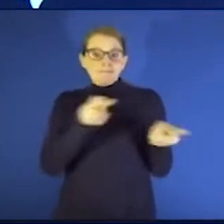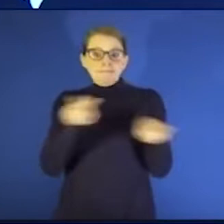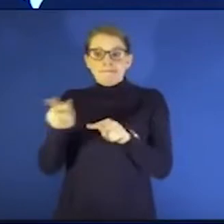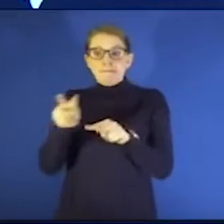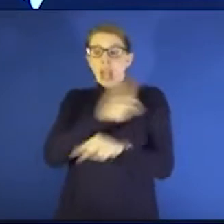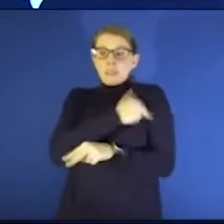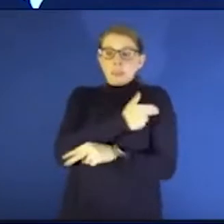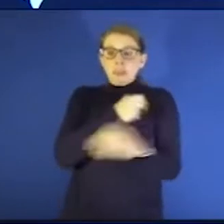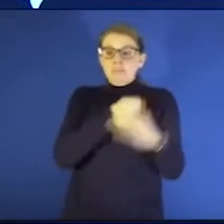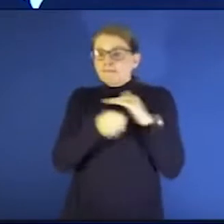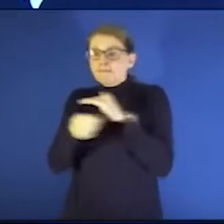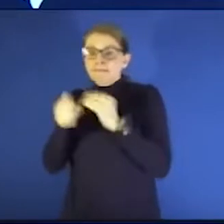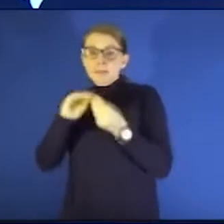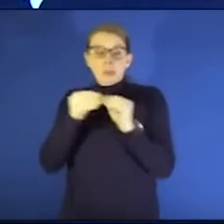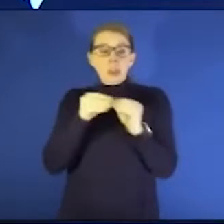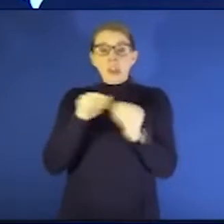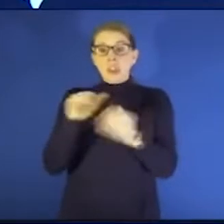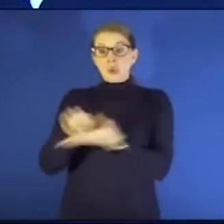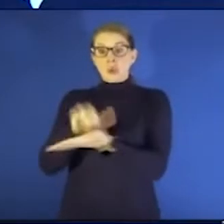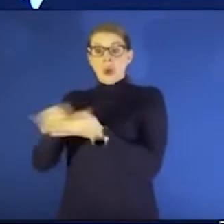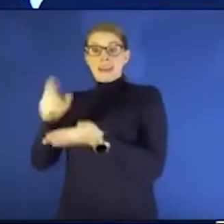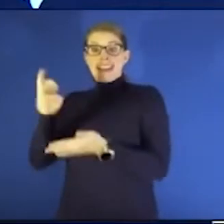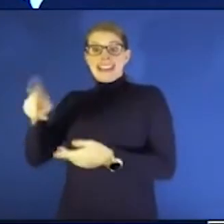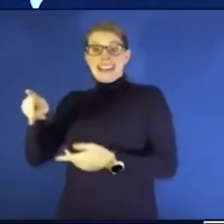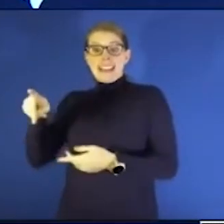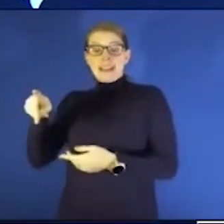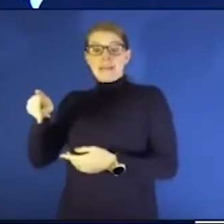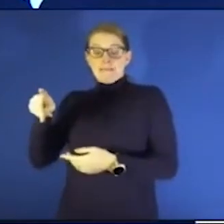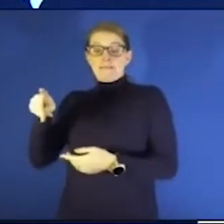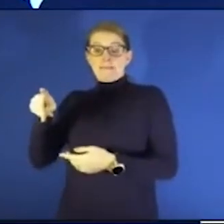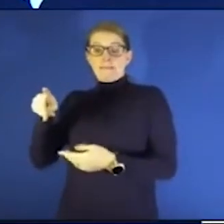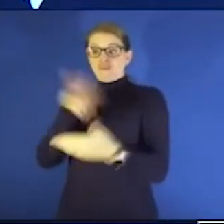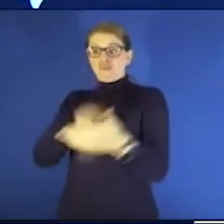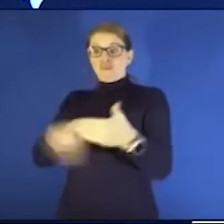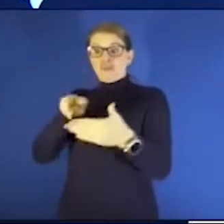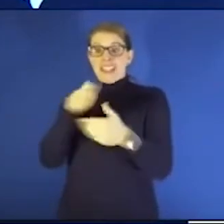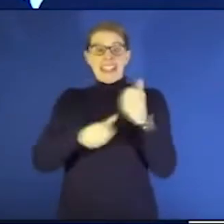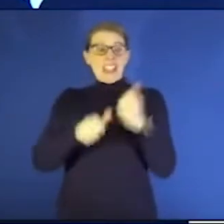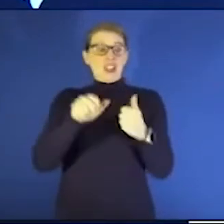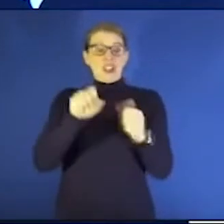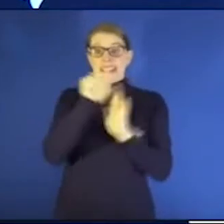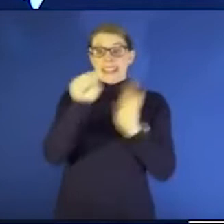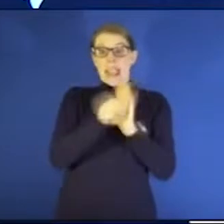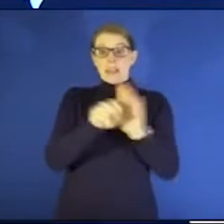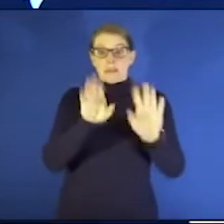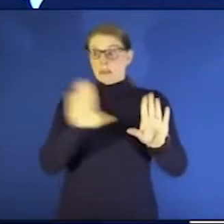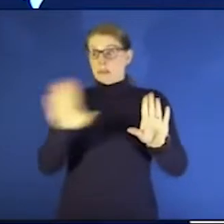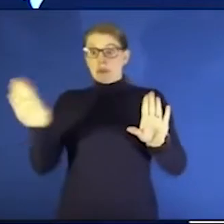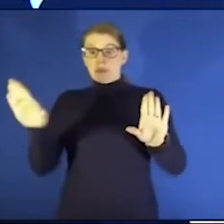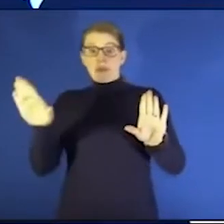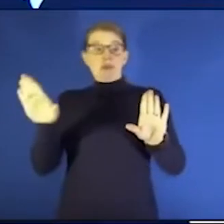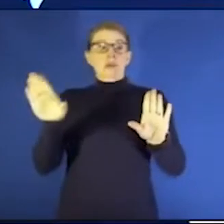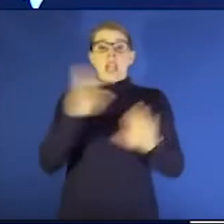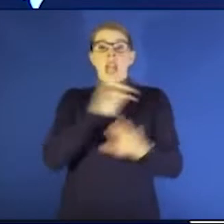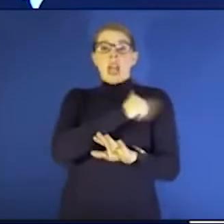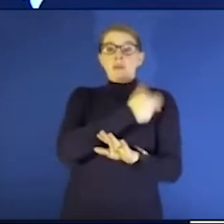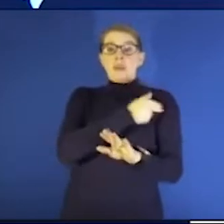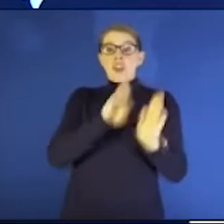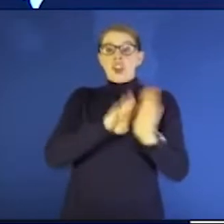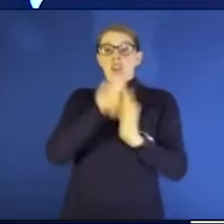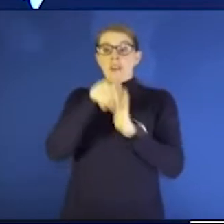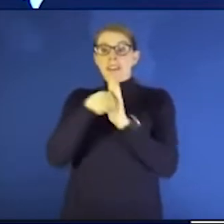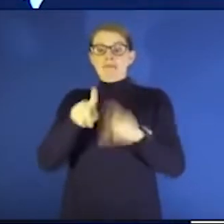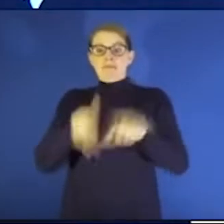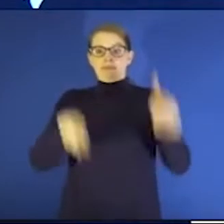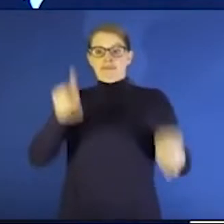If you go in the New York Times heat map, you look at state by state by state. The hospitalization curves are pretty different from state to state. It's a little wonky trying to